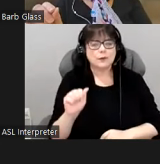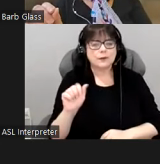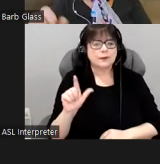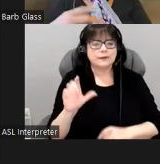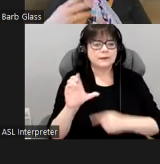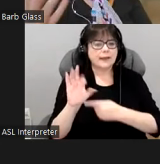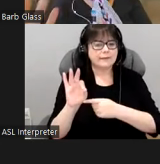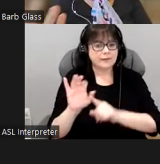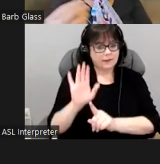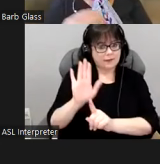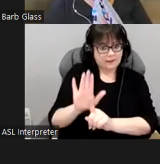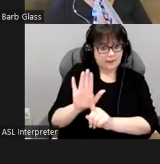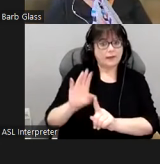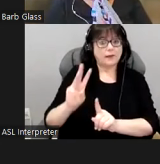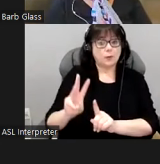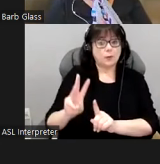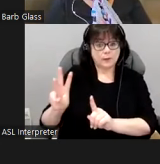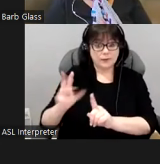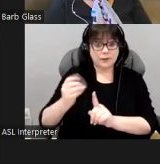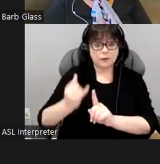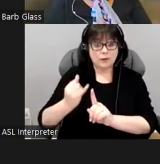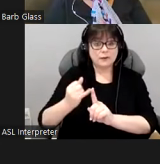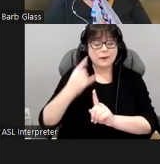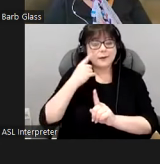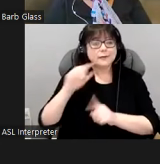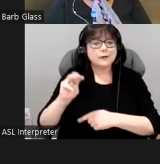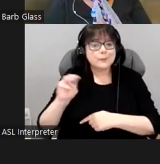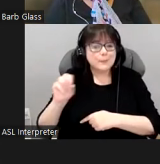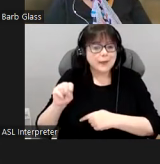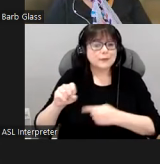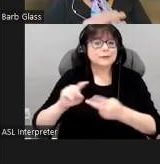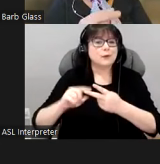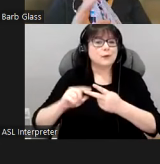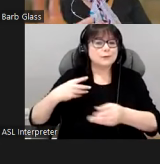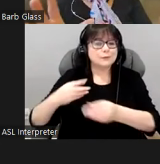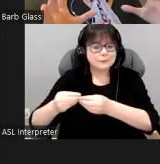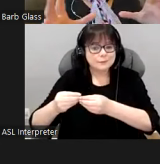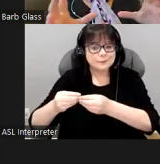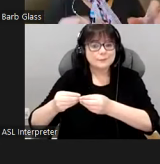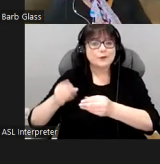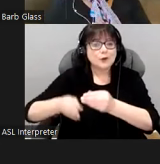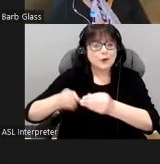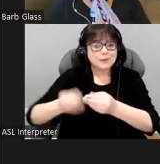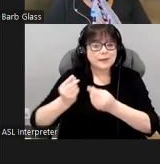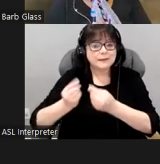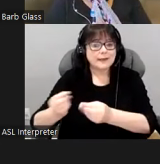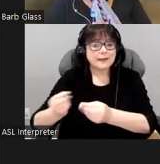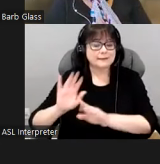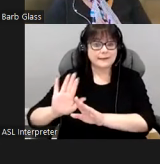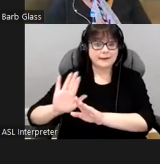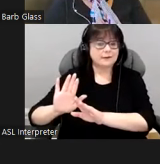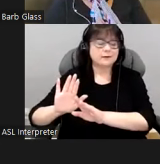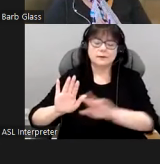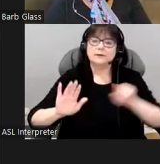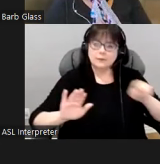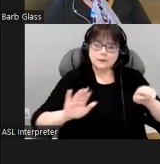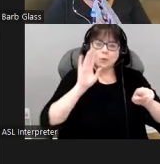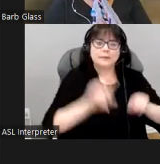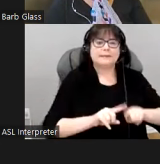portal, where we go to retrieve the milestones and the culminating tasks. It will be a different location where these resources will be